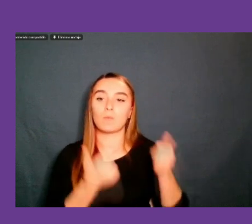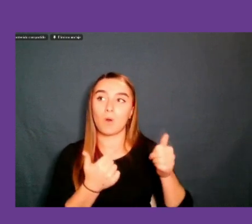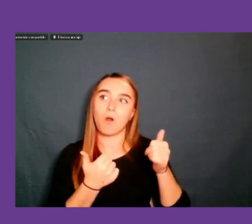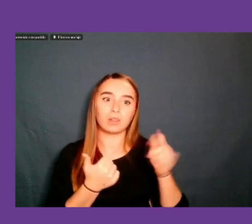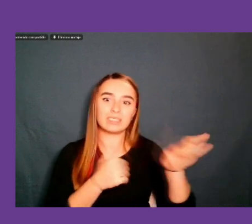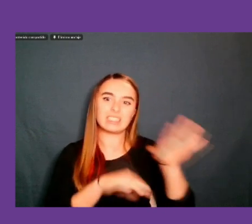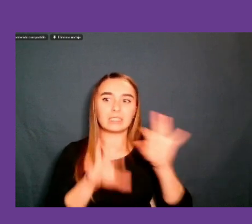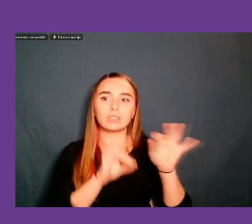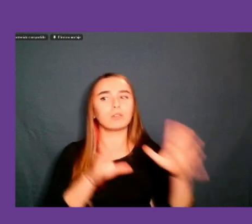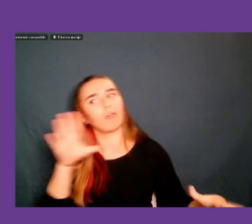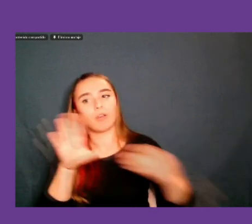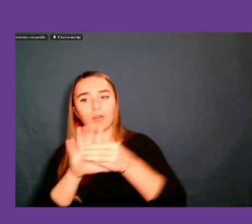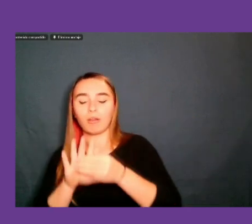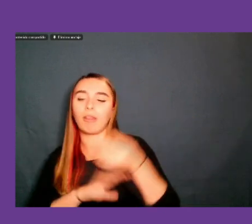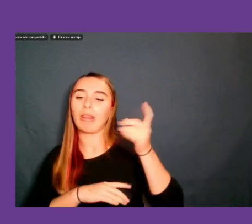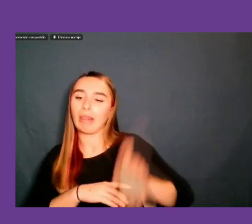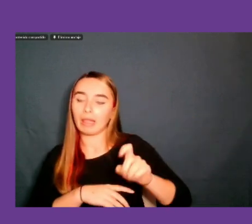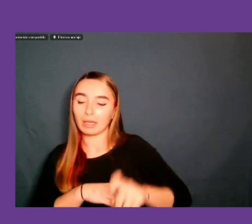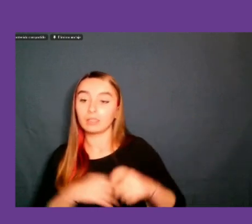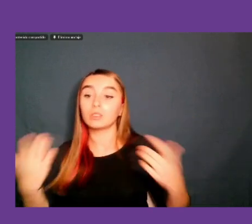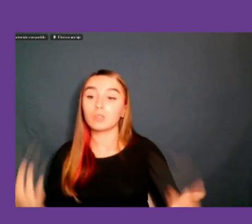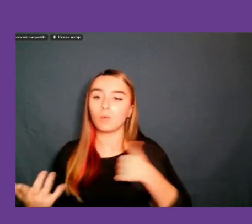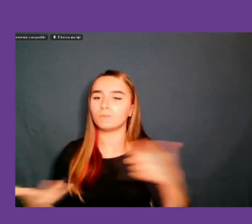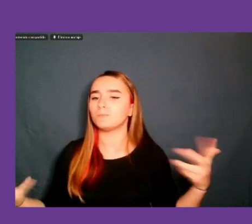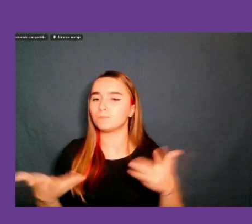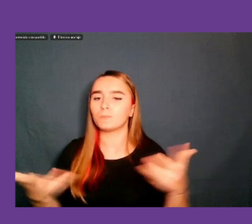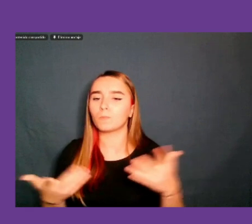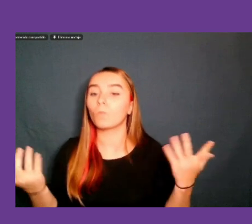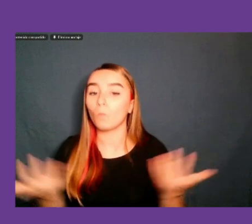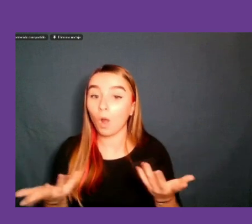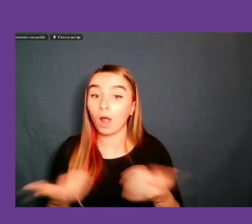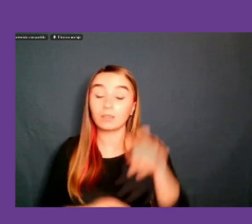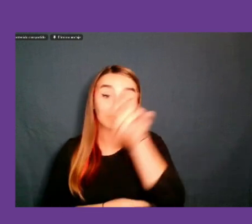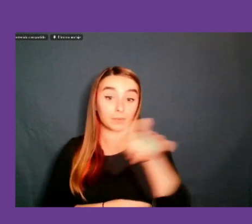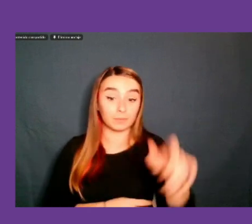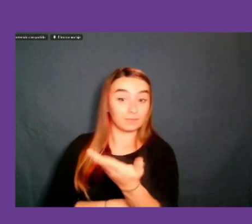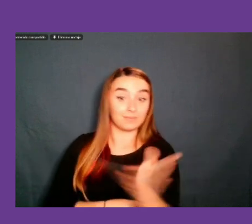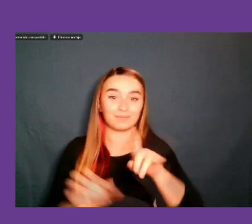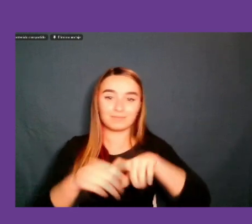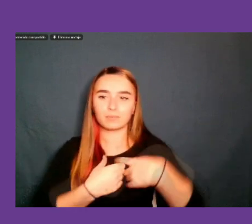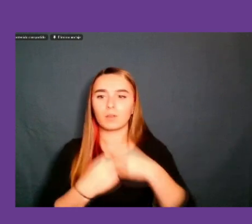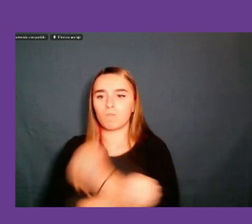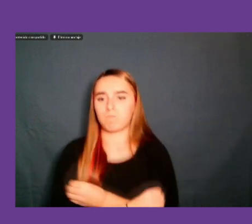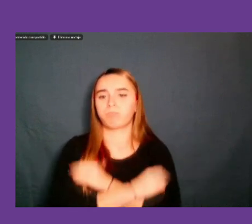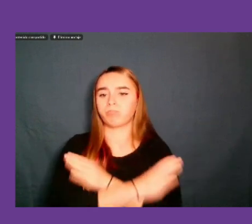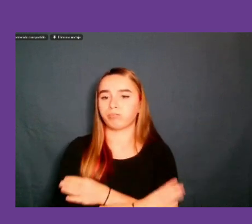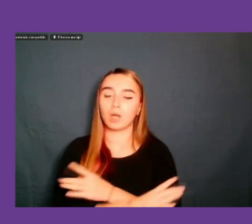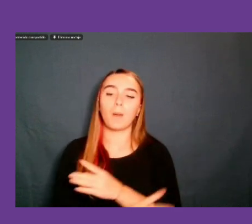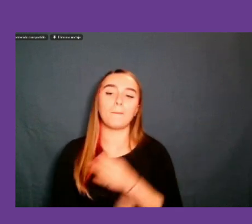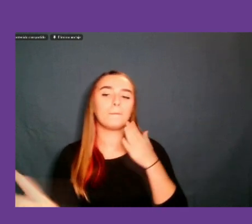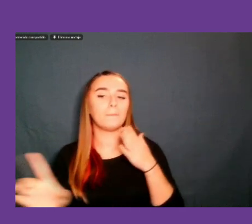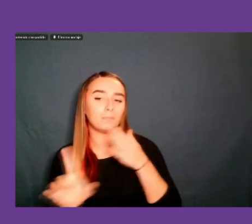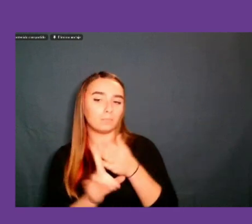We therefore have a urgent need to strengthen and to facilitate the participation of consumers and persons with